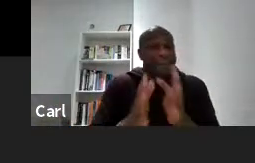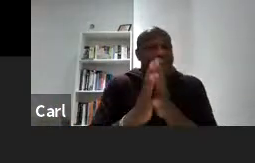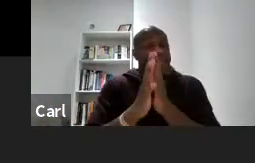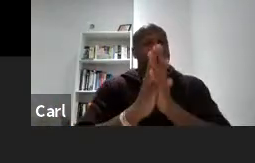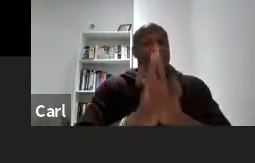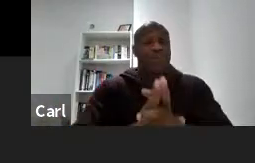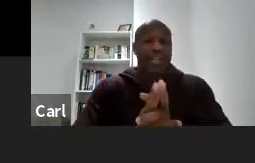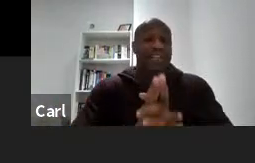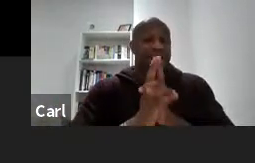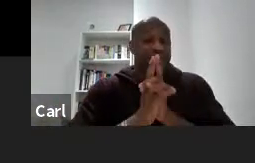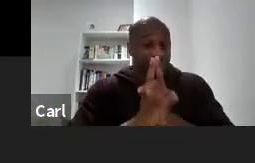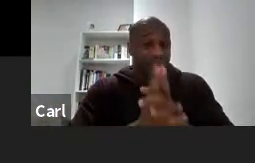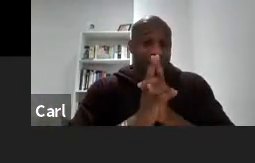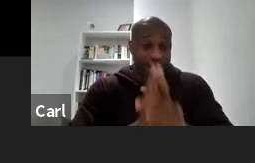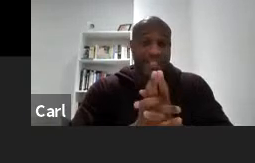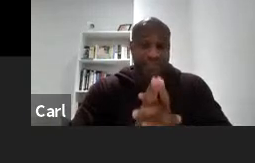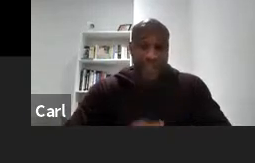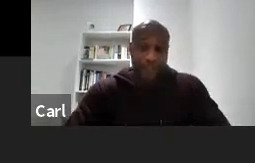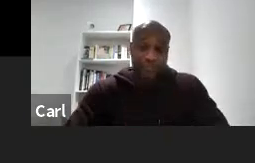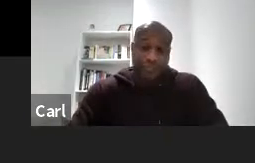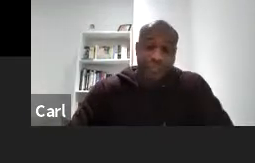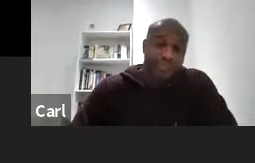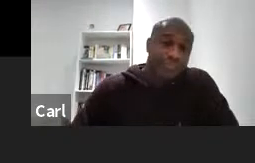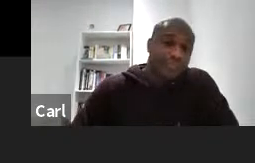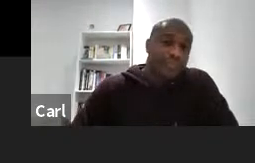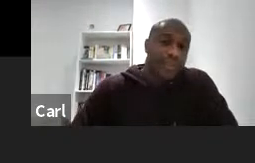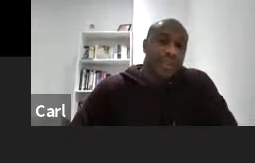easily, and most importantly, very cost effectively.